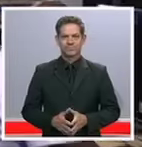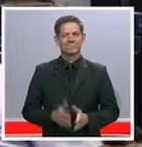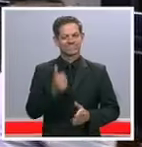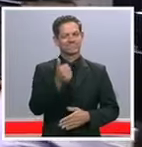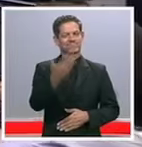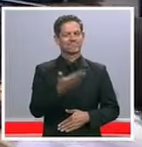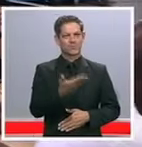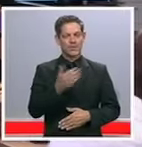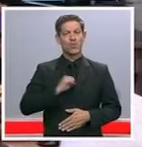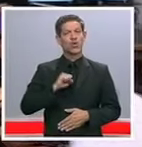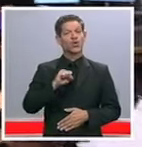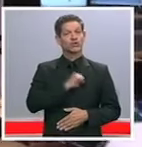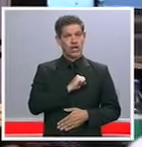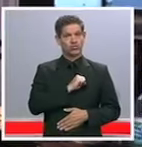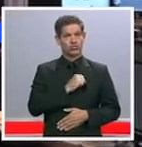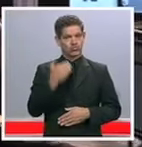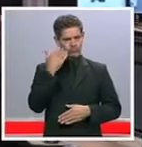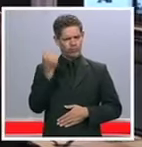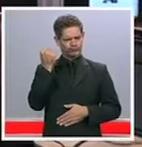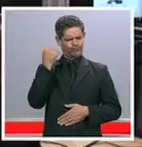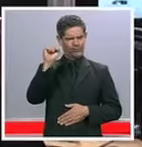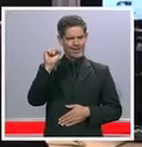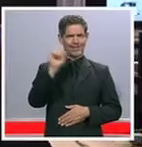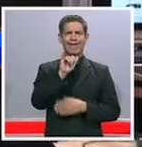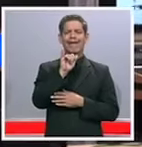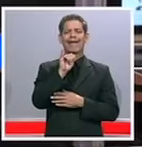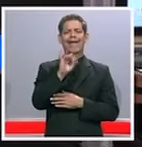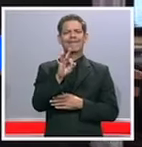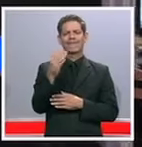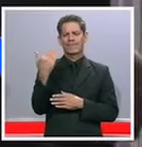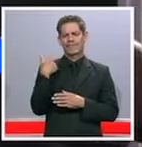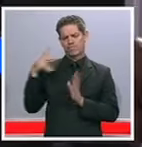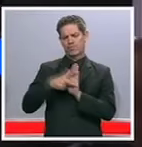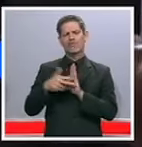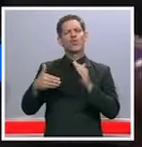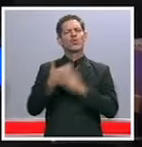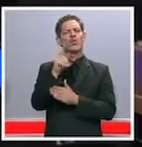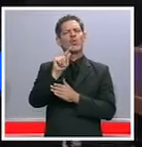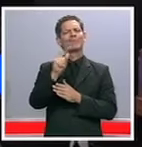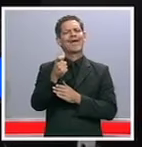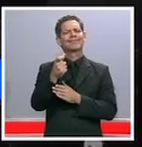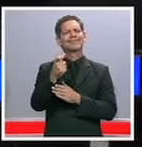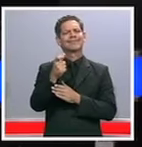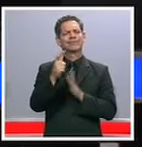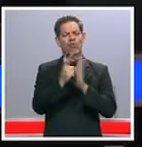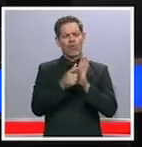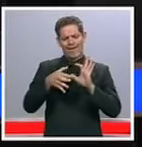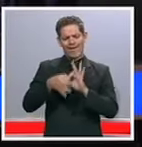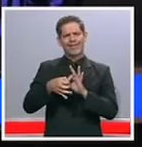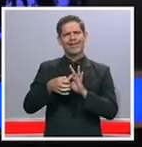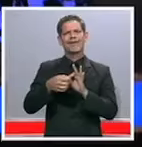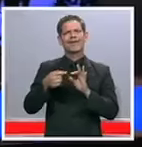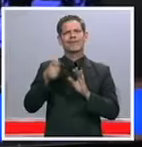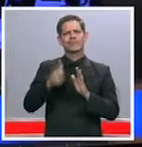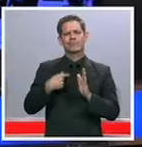Welcome back. Now, COSATU is threatening strike action if new tax laws regarding pension funds are not scrapped. The